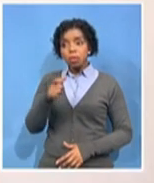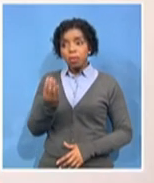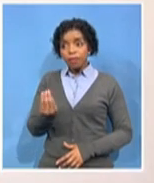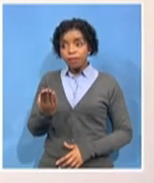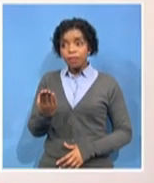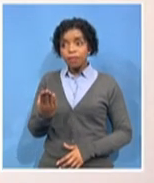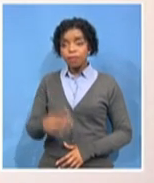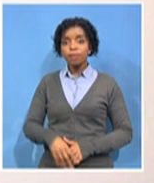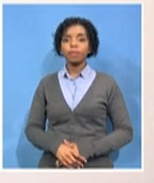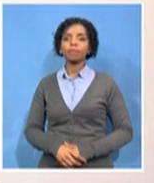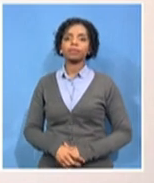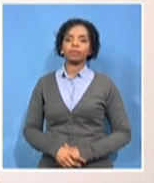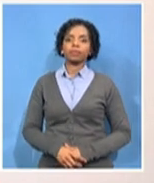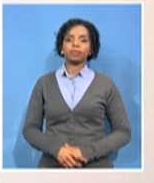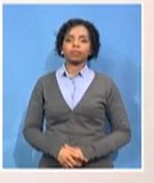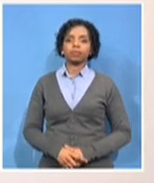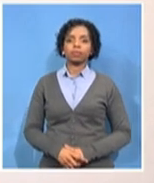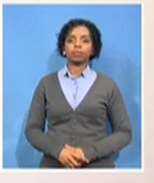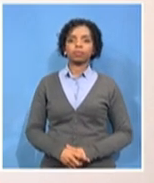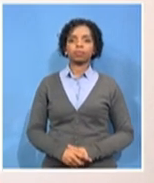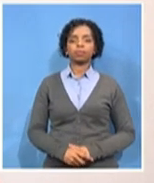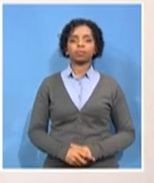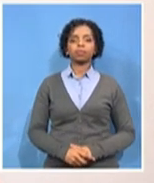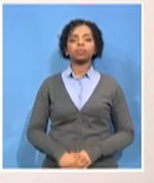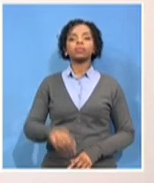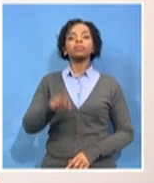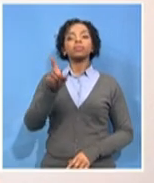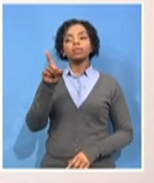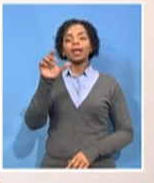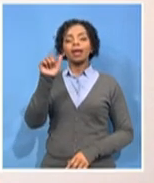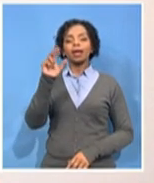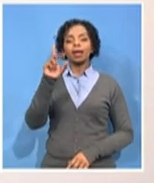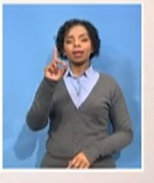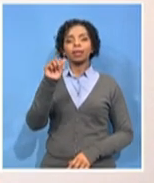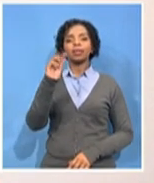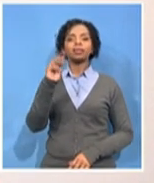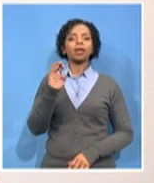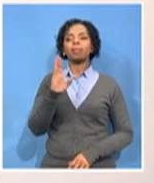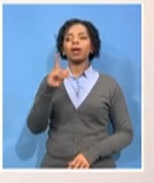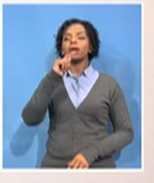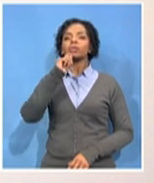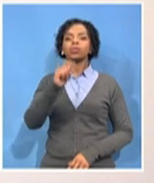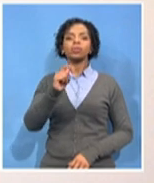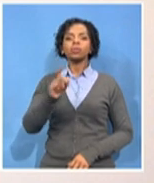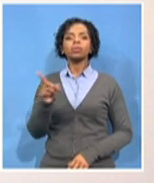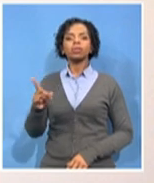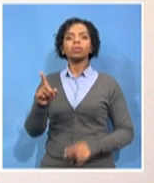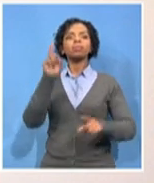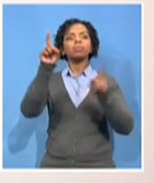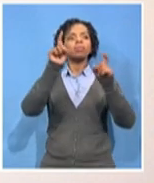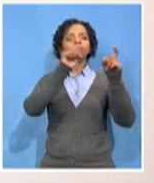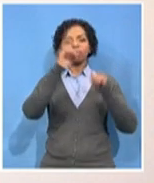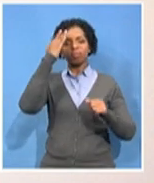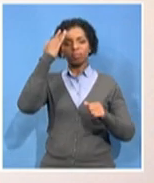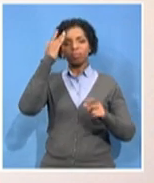Adam Habib and his analysis seriously in this country any longer. I mean, he's very well known for his selective outrage against the EFF. It took him about